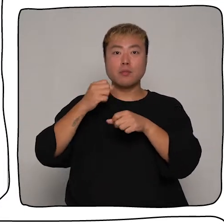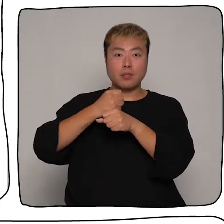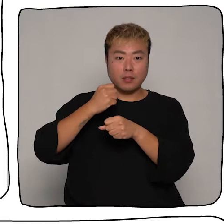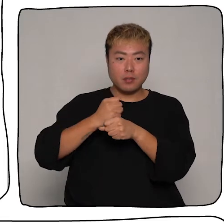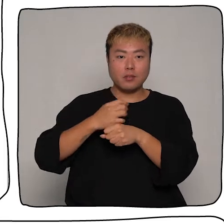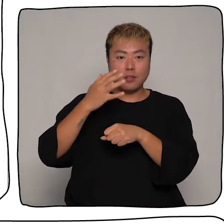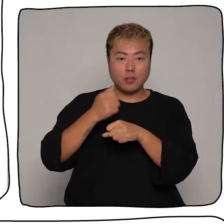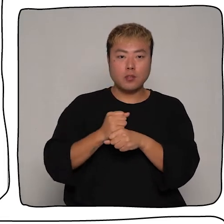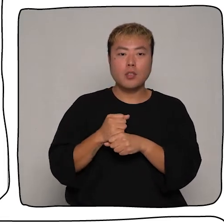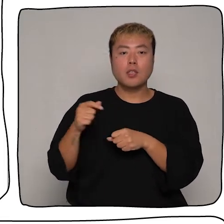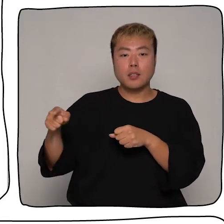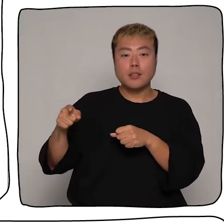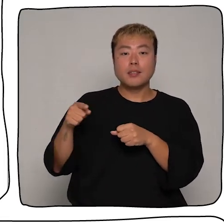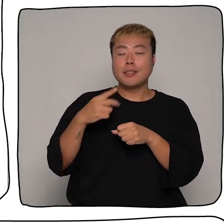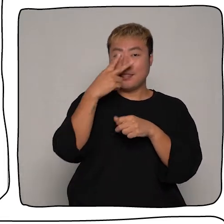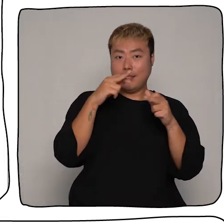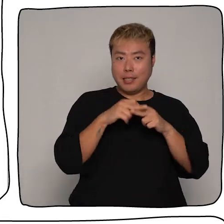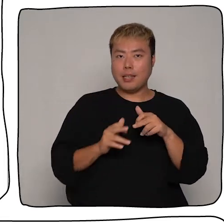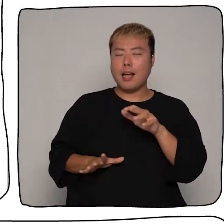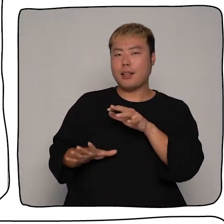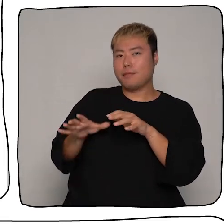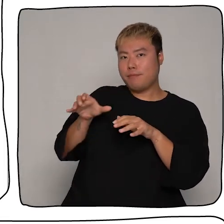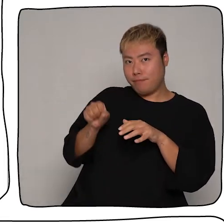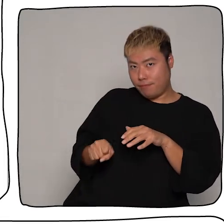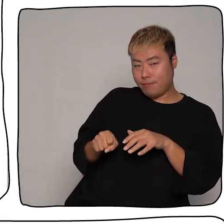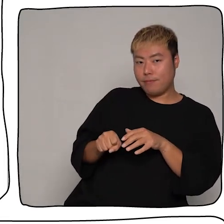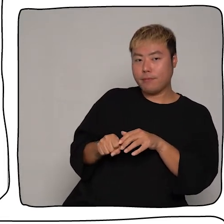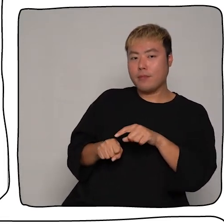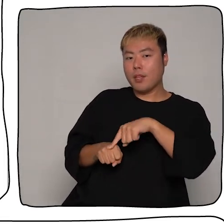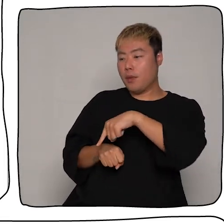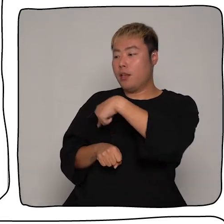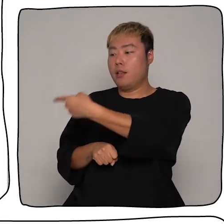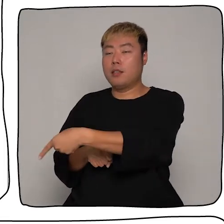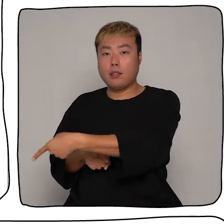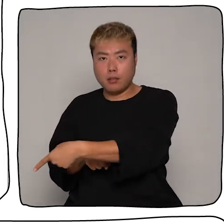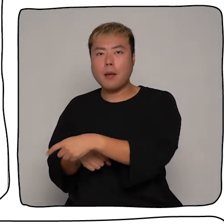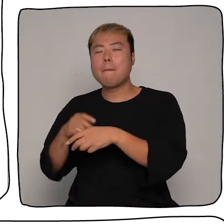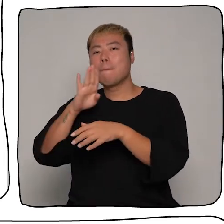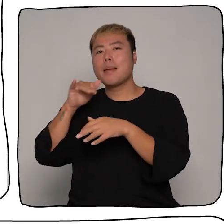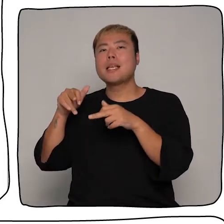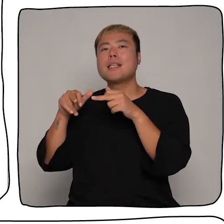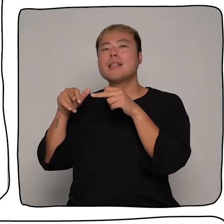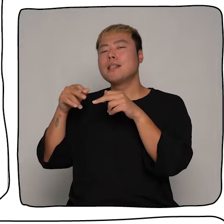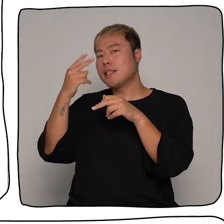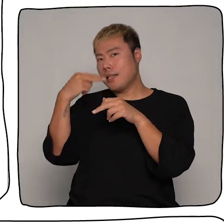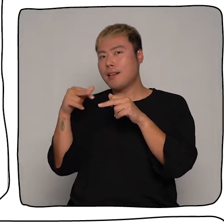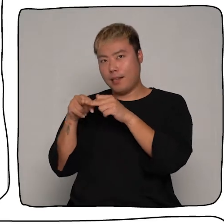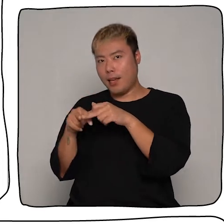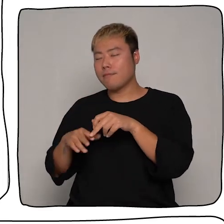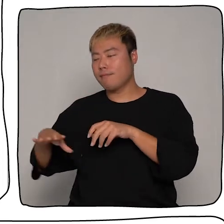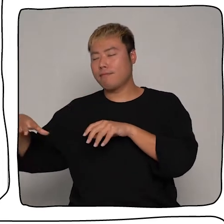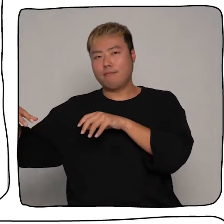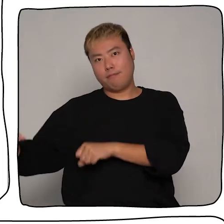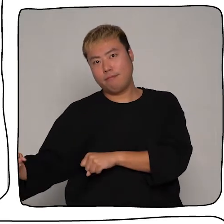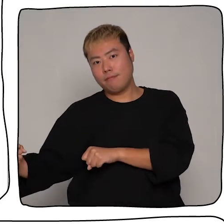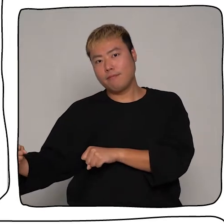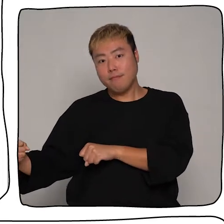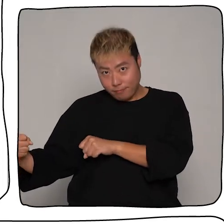runner holds one side of it, and a sighted guide holds the other side, and they